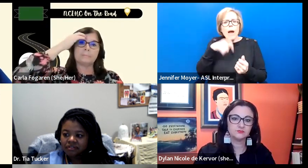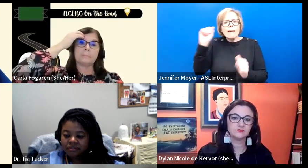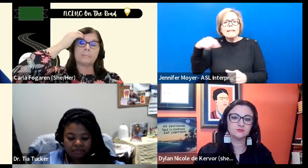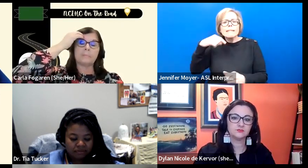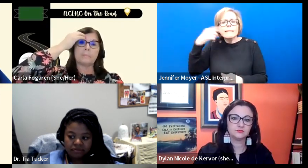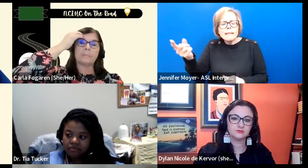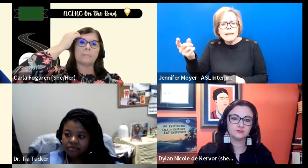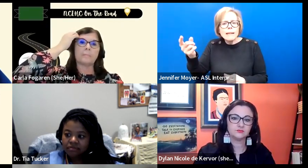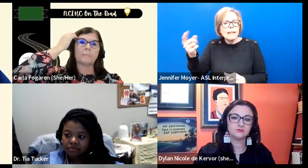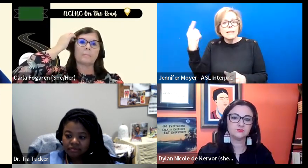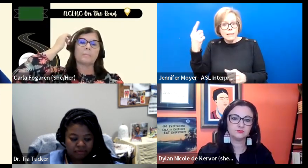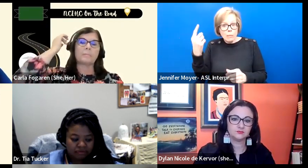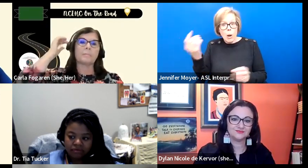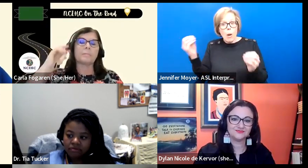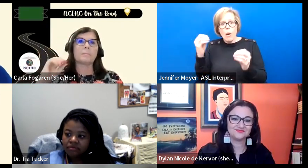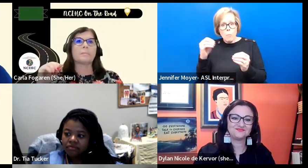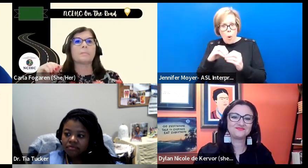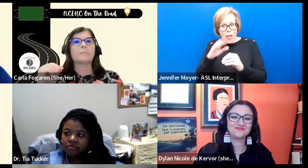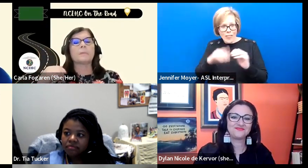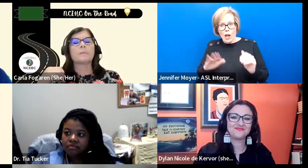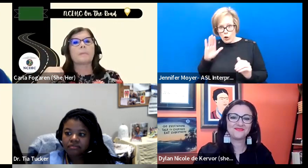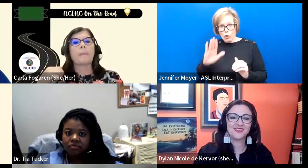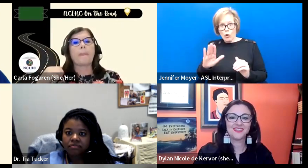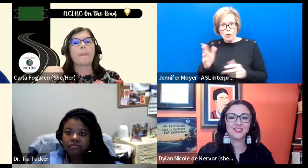your supervisor would be really helpful.